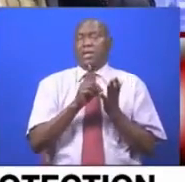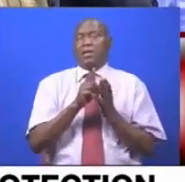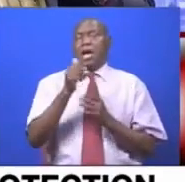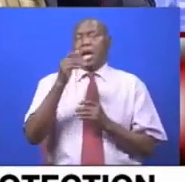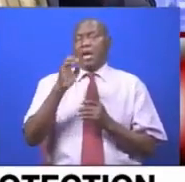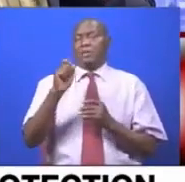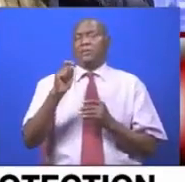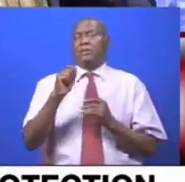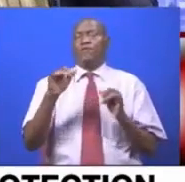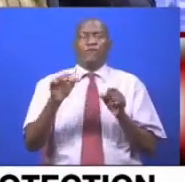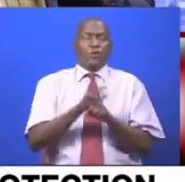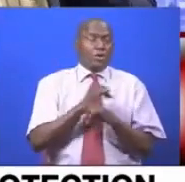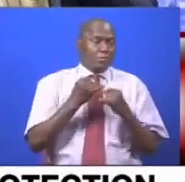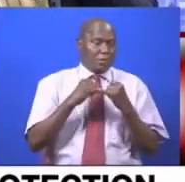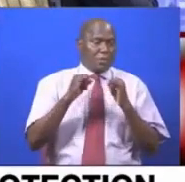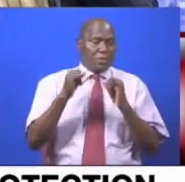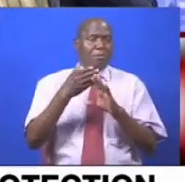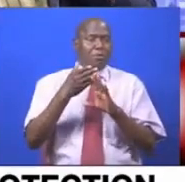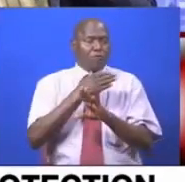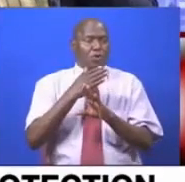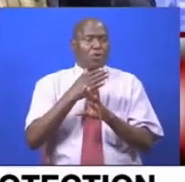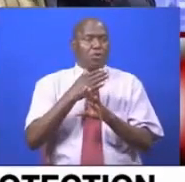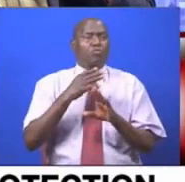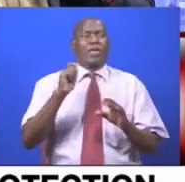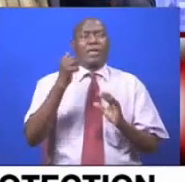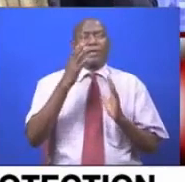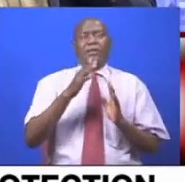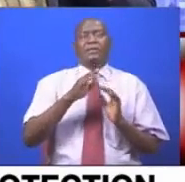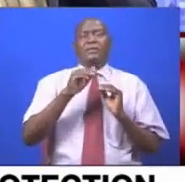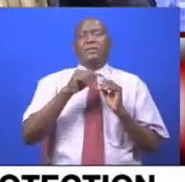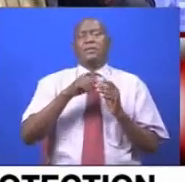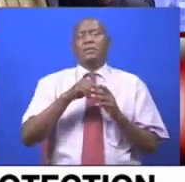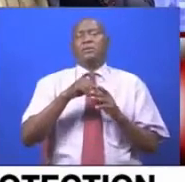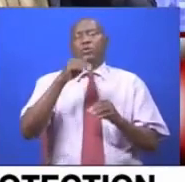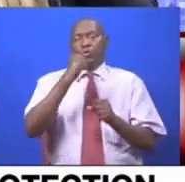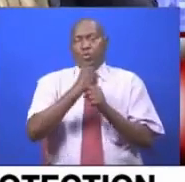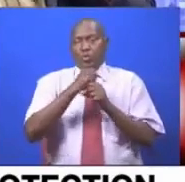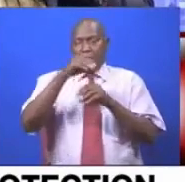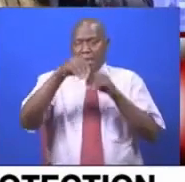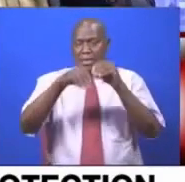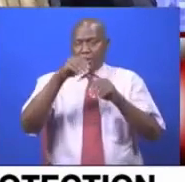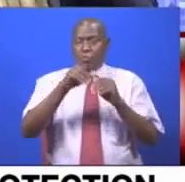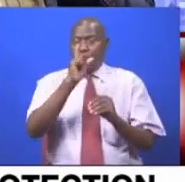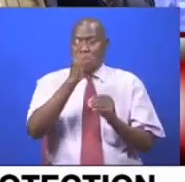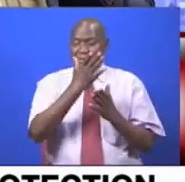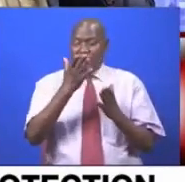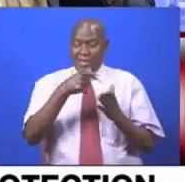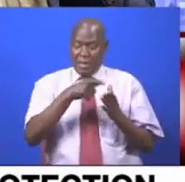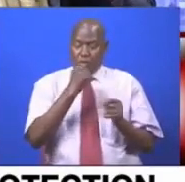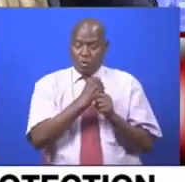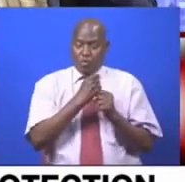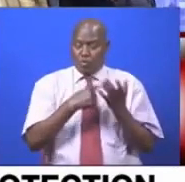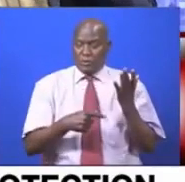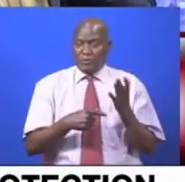be fully implemented before Kenyans go to the election? One of the things that it will do is that